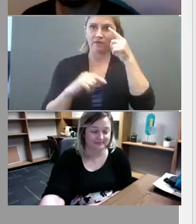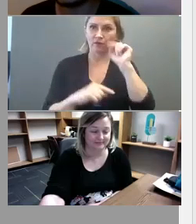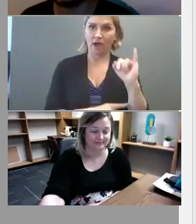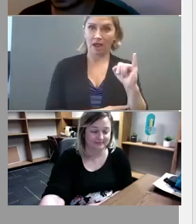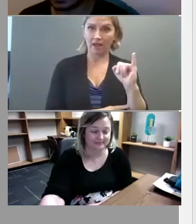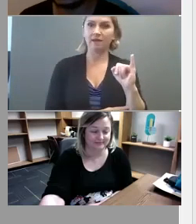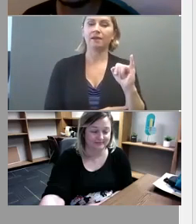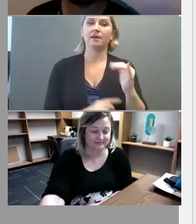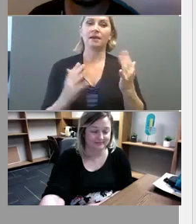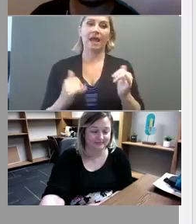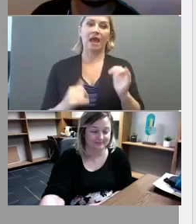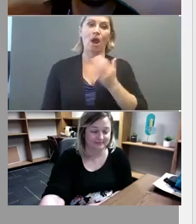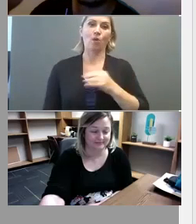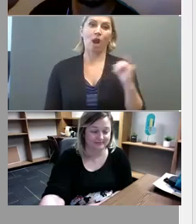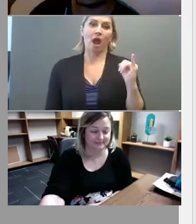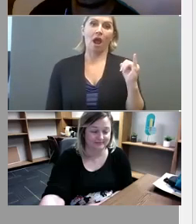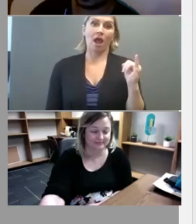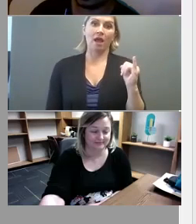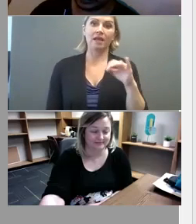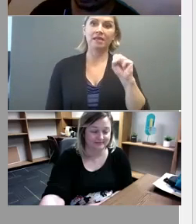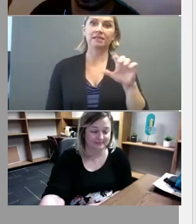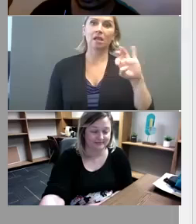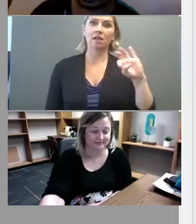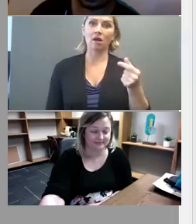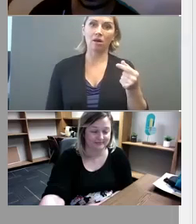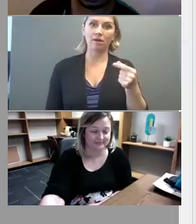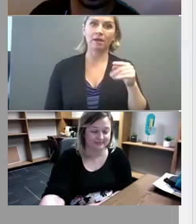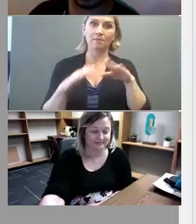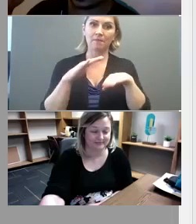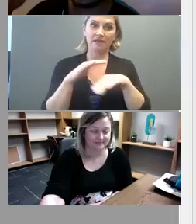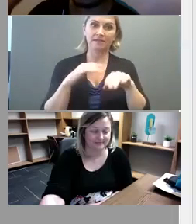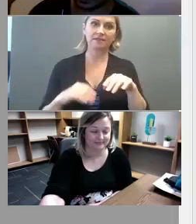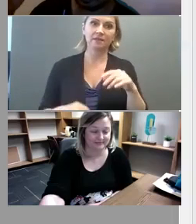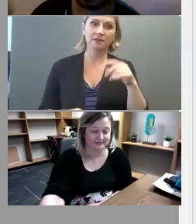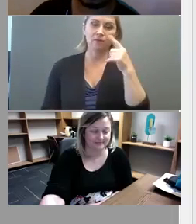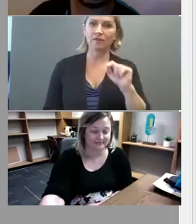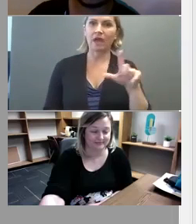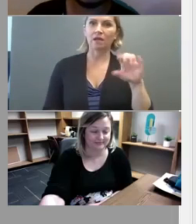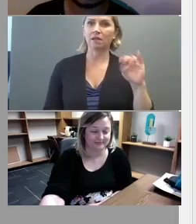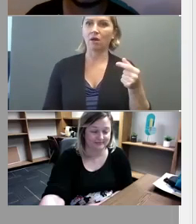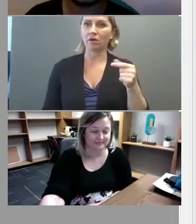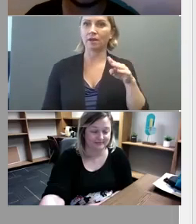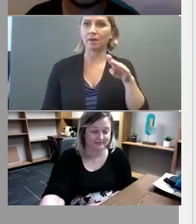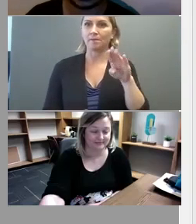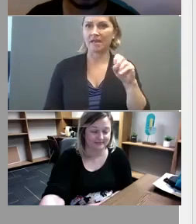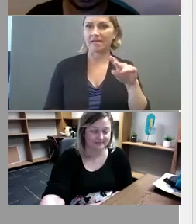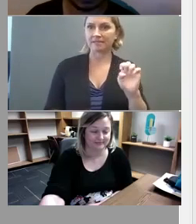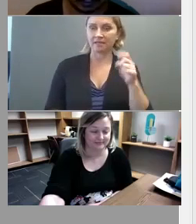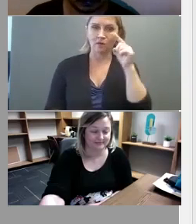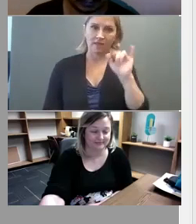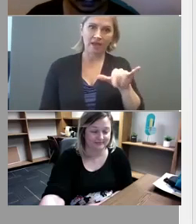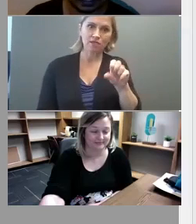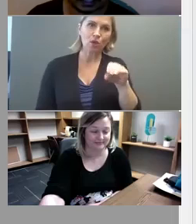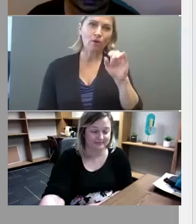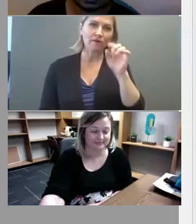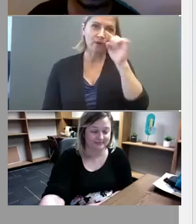now our I is basically log base 4 of 3, log base 4 of n, right? And so in that